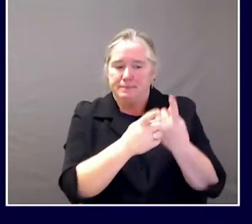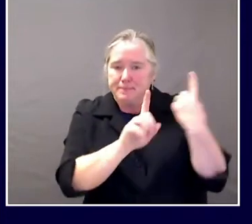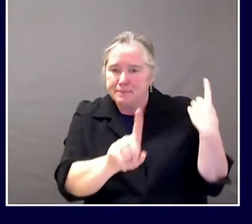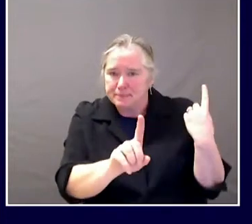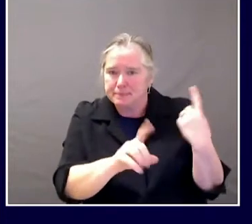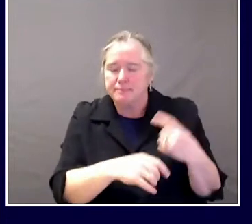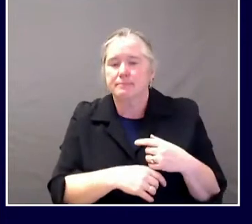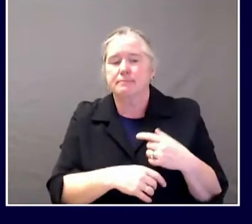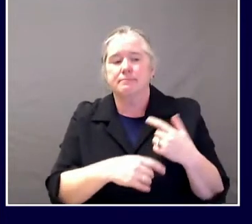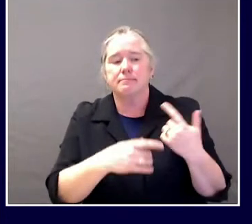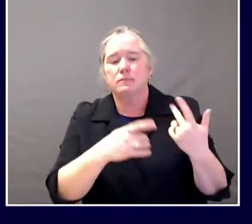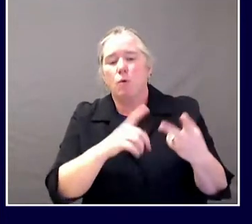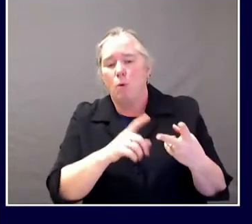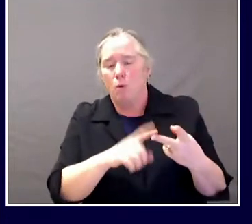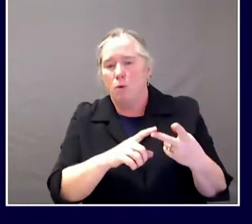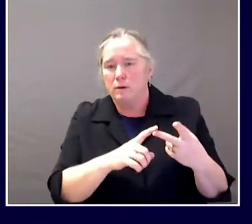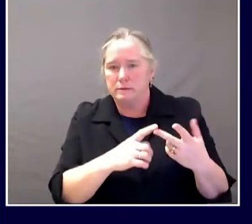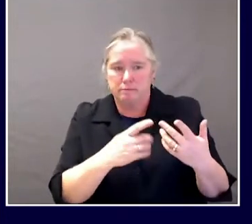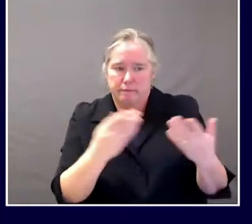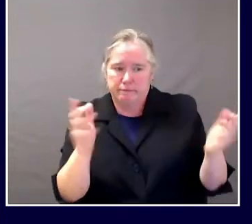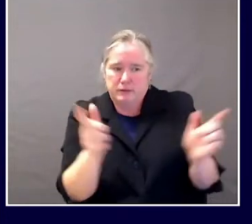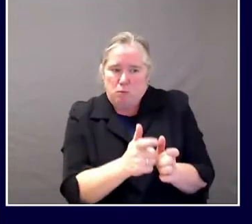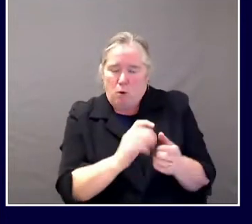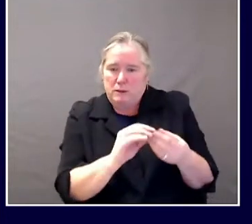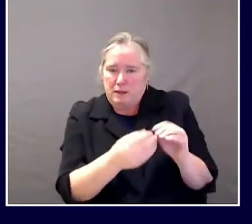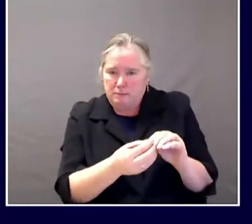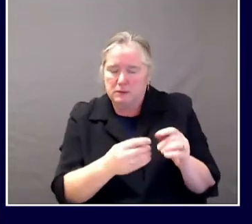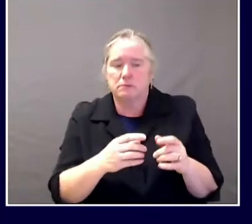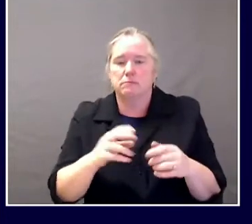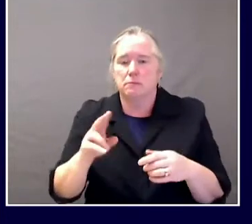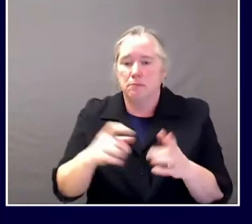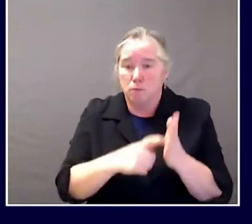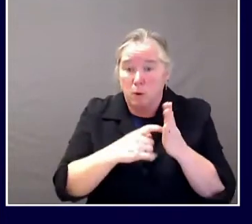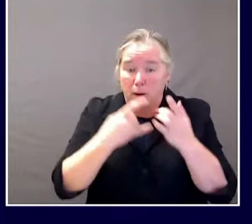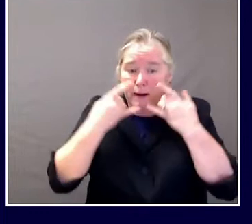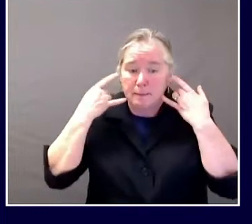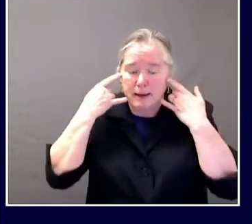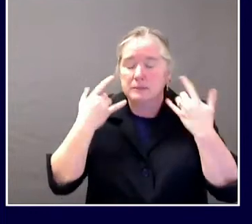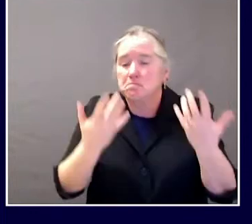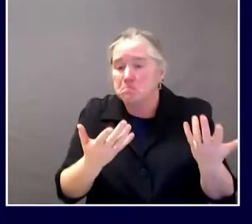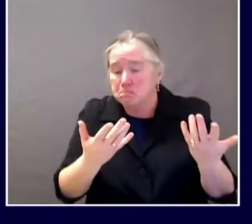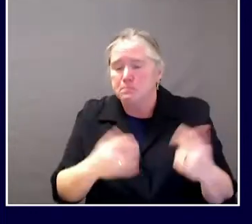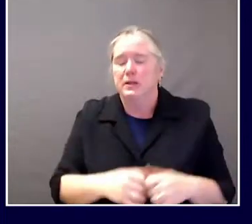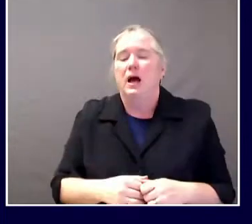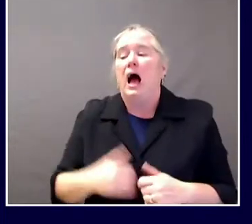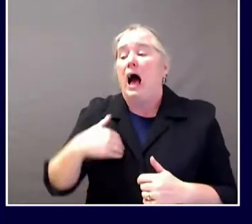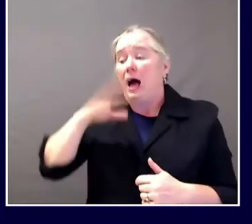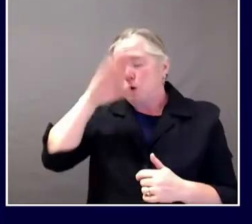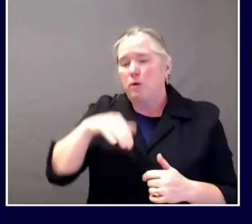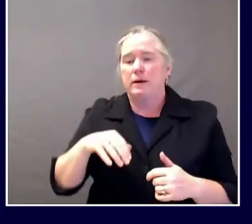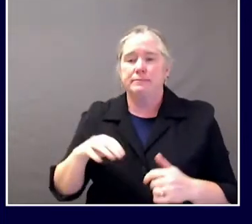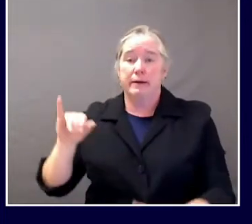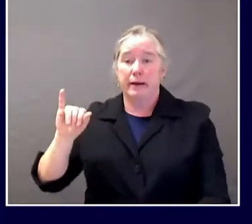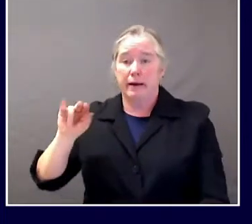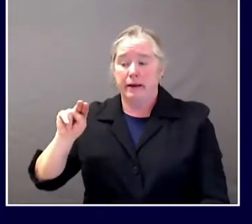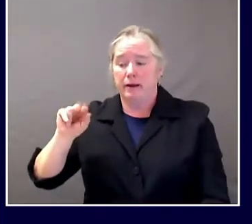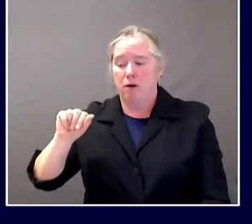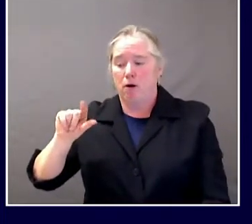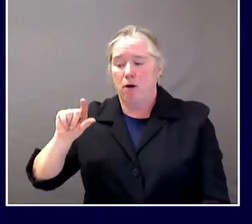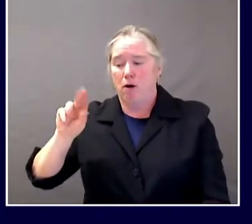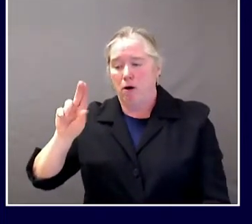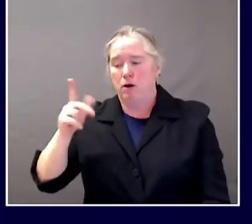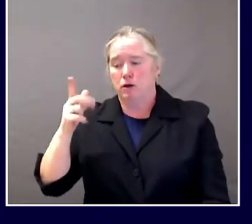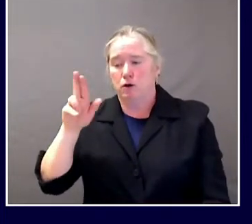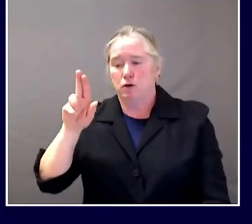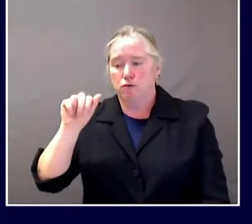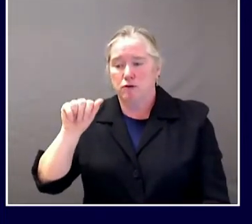singular event, but rather a series of events. And so again, to the extent that folks are planning on making the trip down there for the